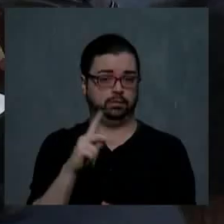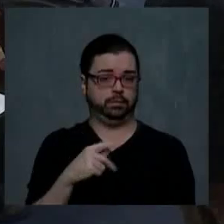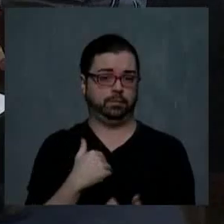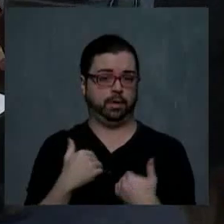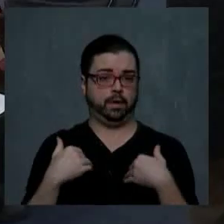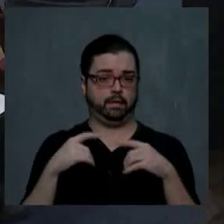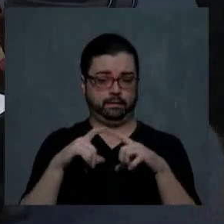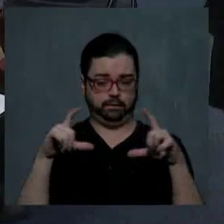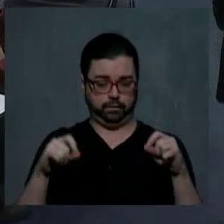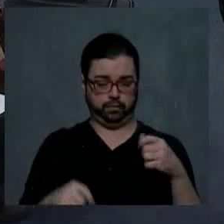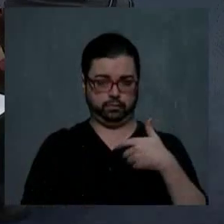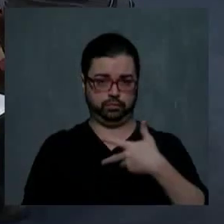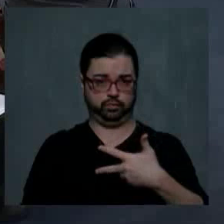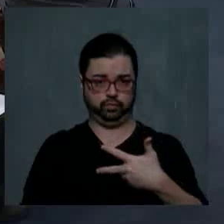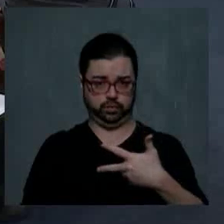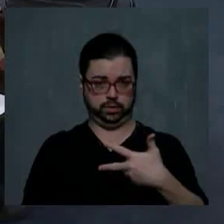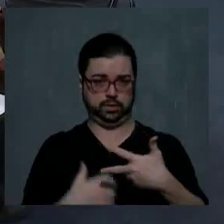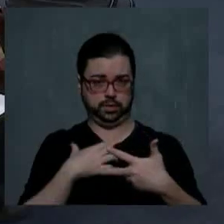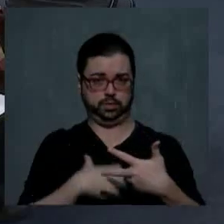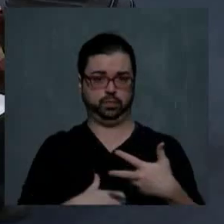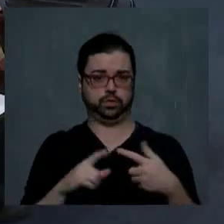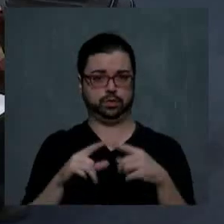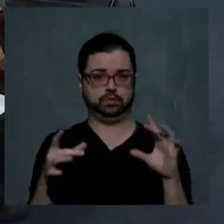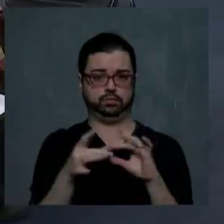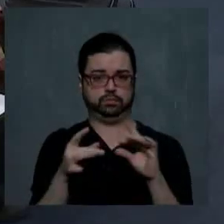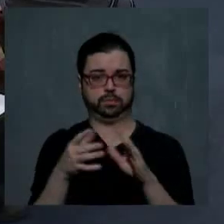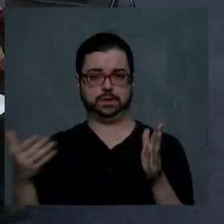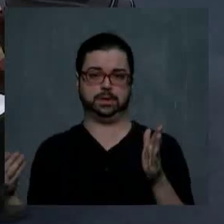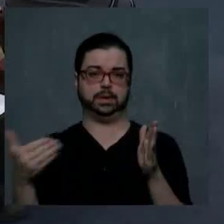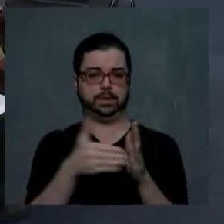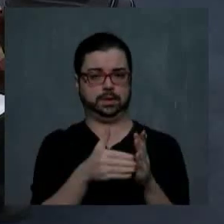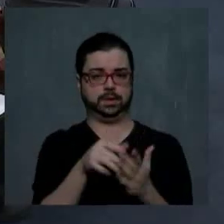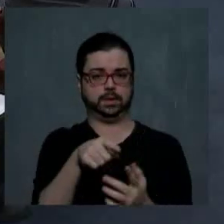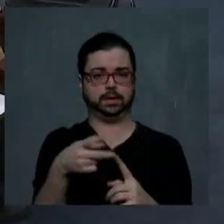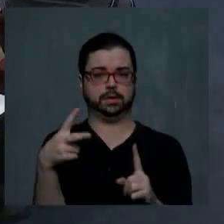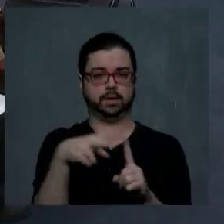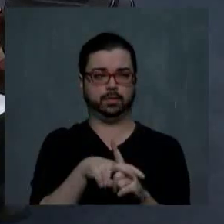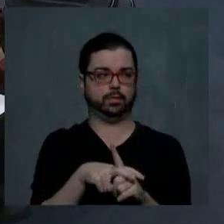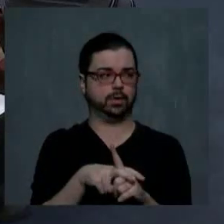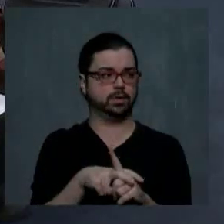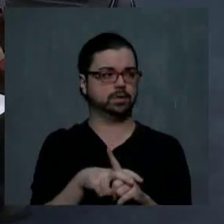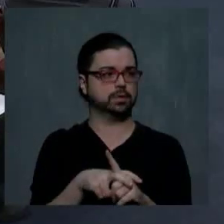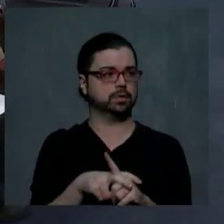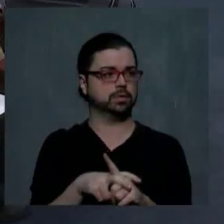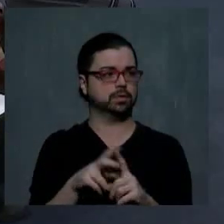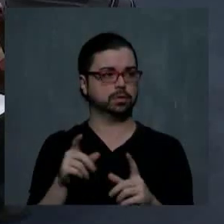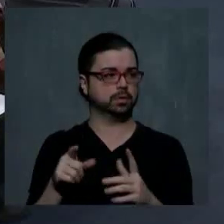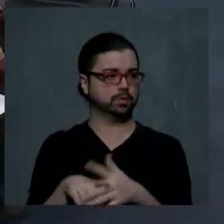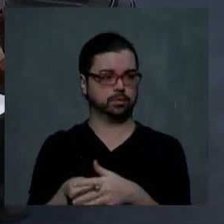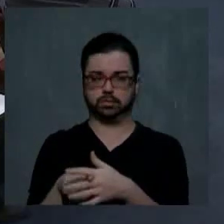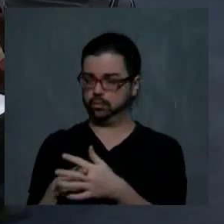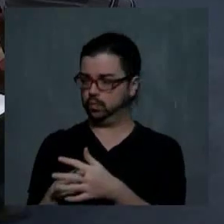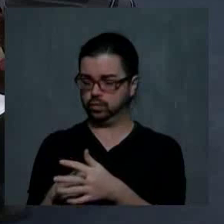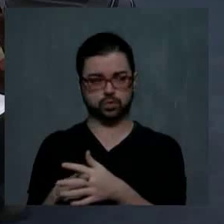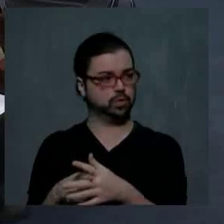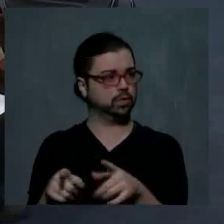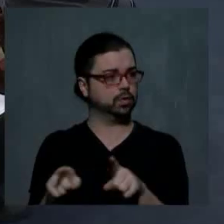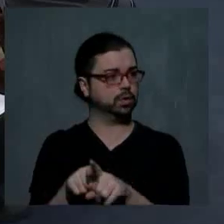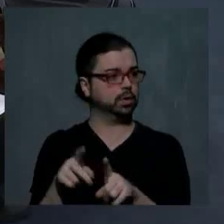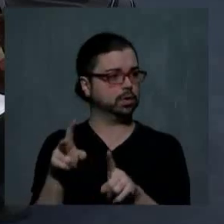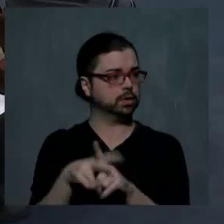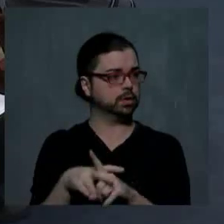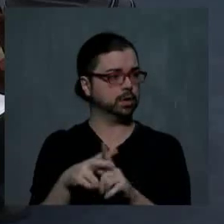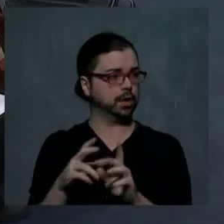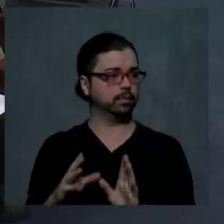cards that wish to speak against this application. I'll start. Oh, you want to speak as an applicant? Just